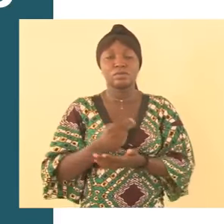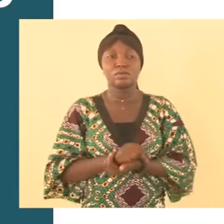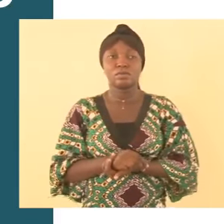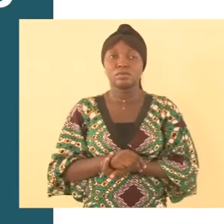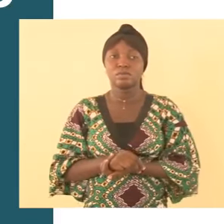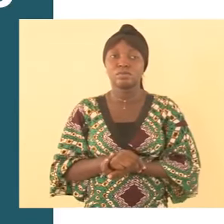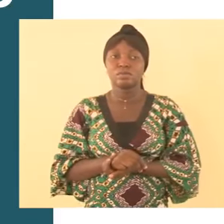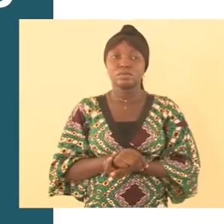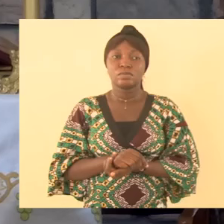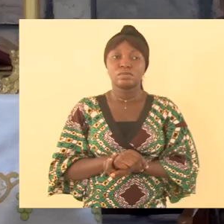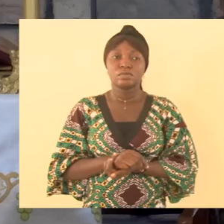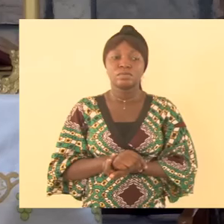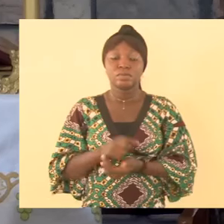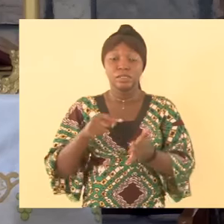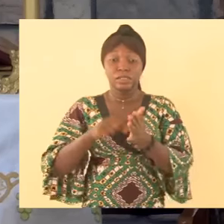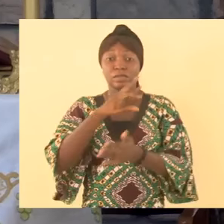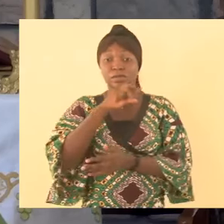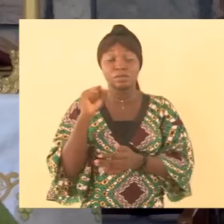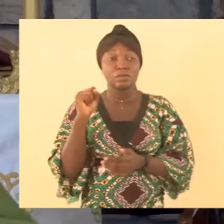From owning us.